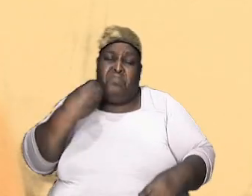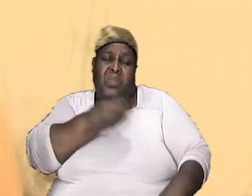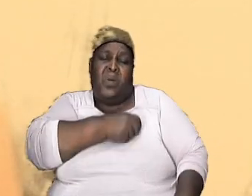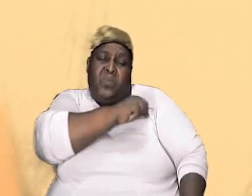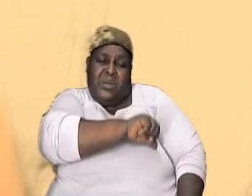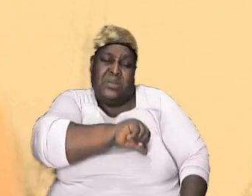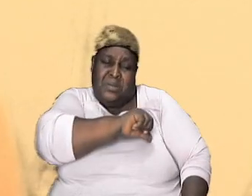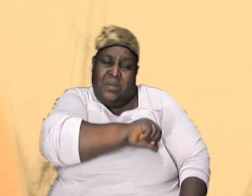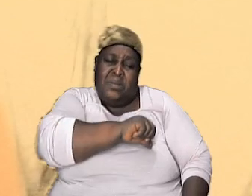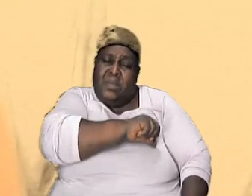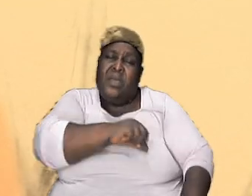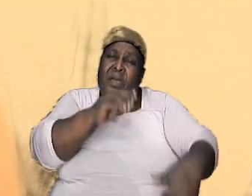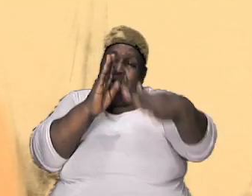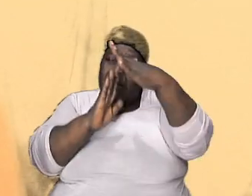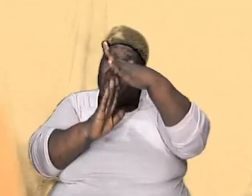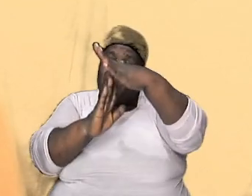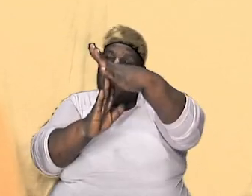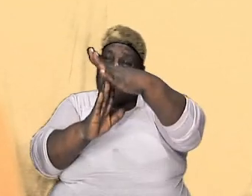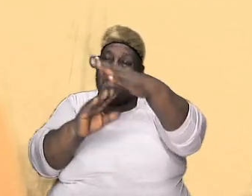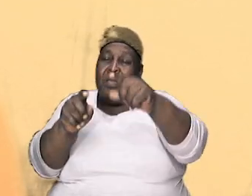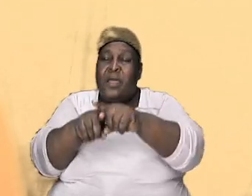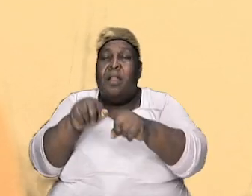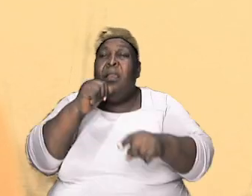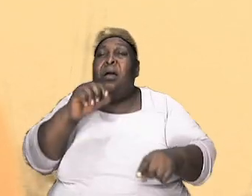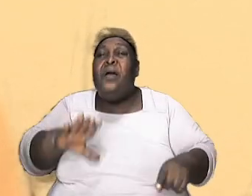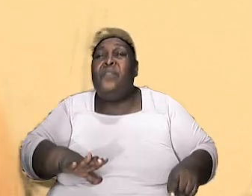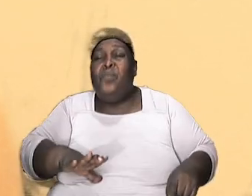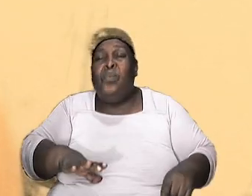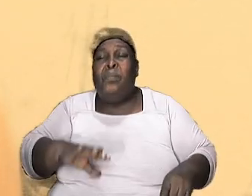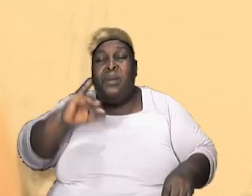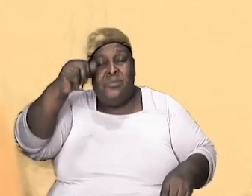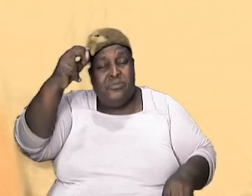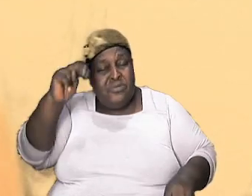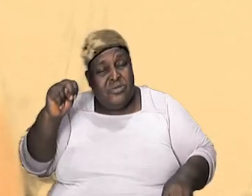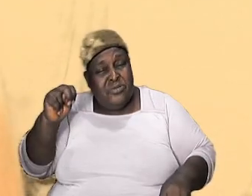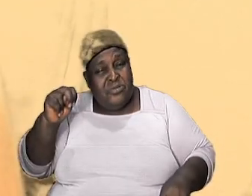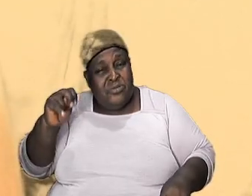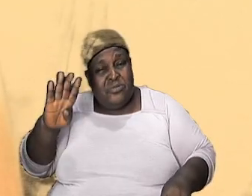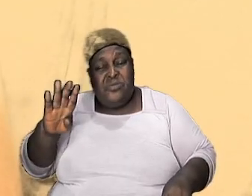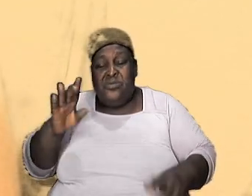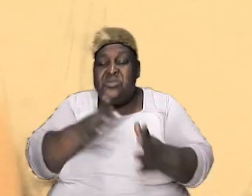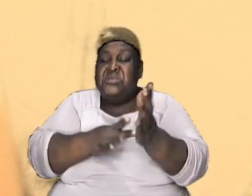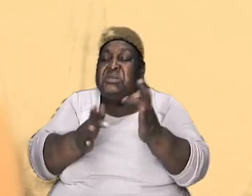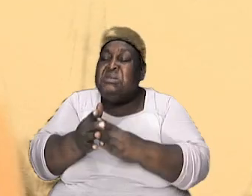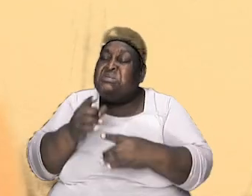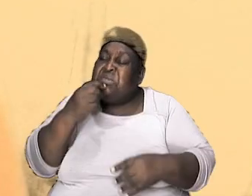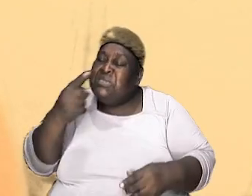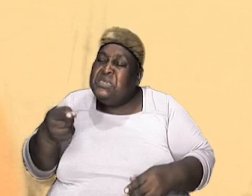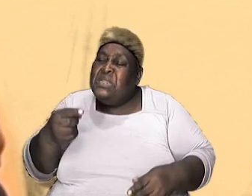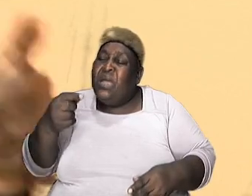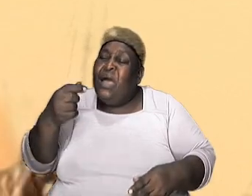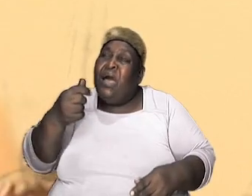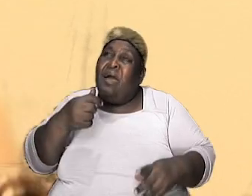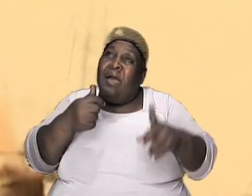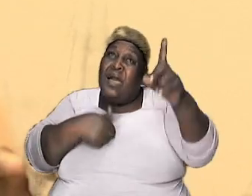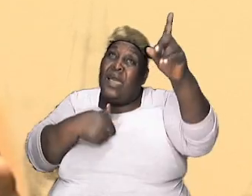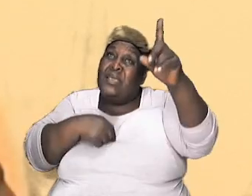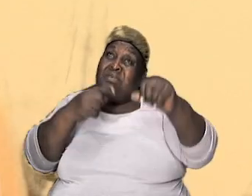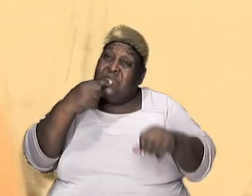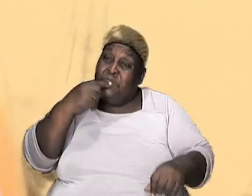Our attitude of humility. But like the woman in St. John chapter 4, Jesus said to the woman, I that speak unto